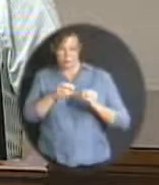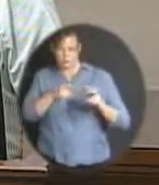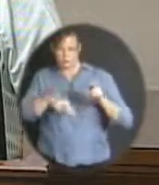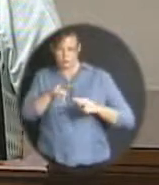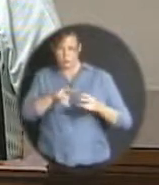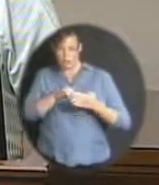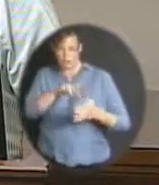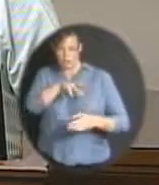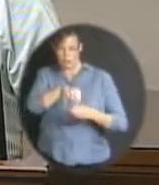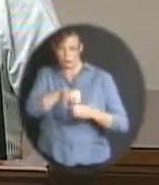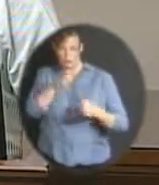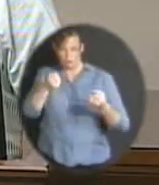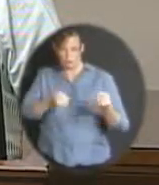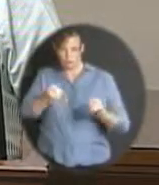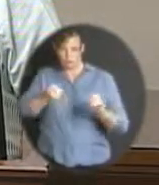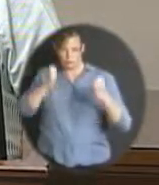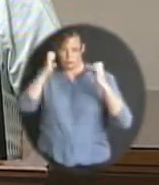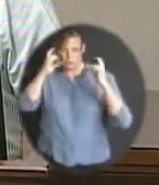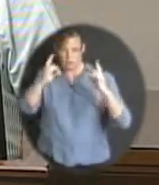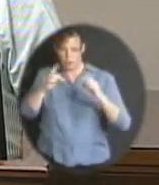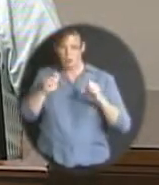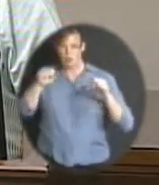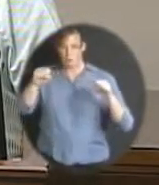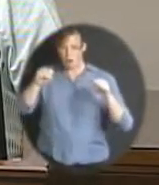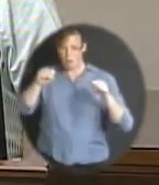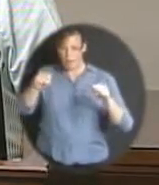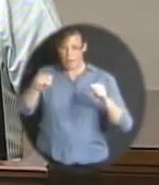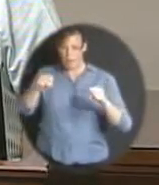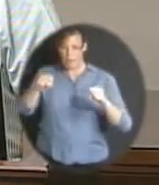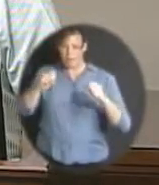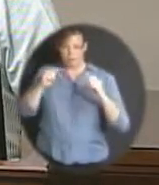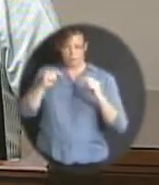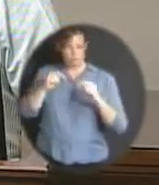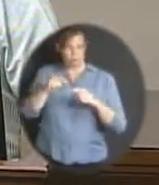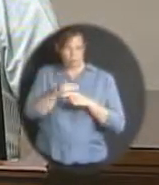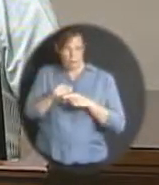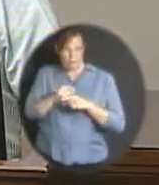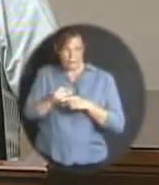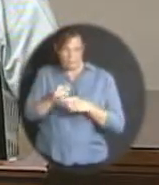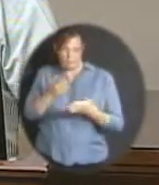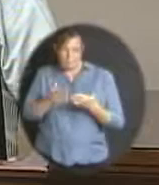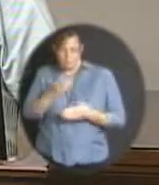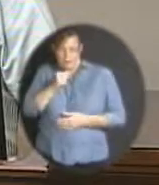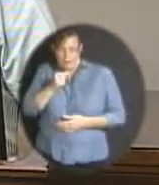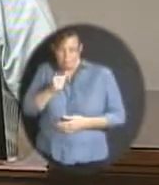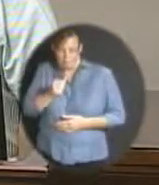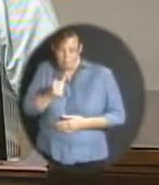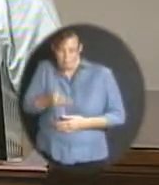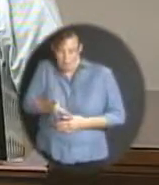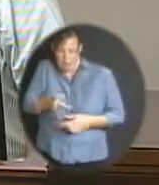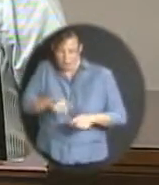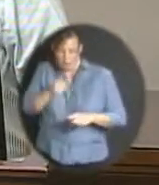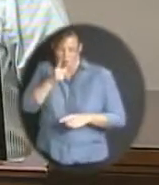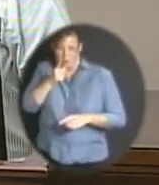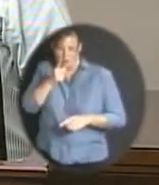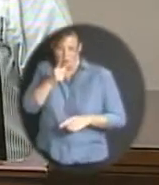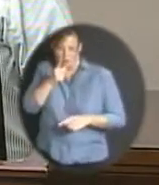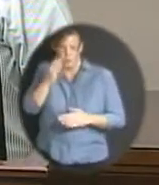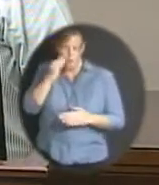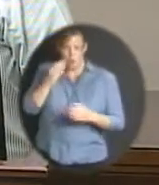and that include driver's ed, weight training. So they may have not Meals. have been there during the lunch period. Correct. And do we know how